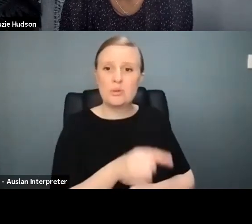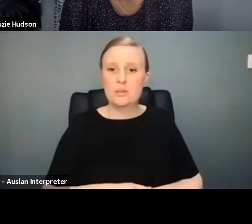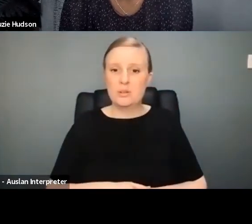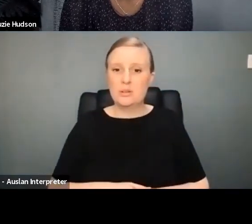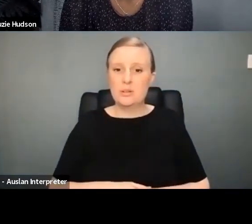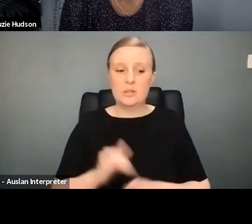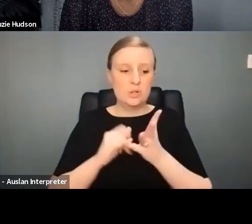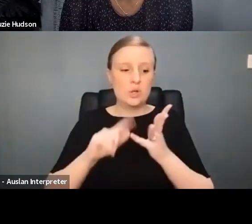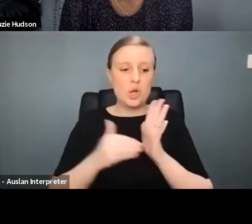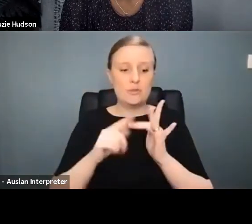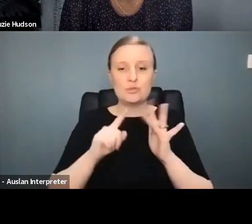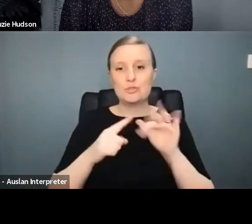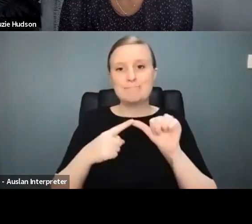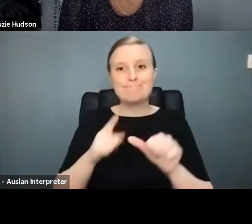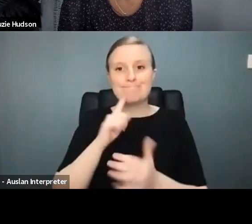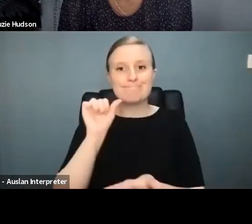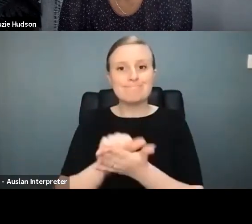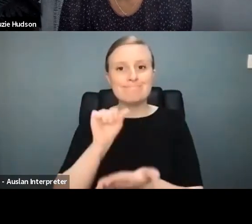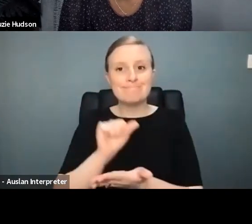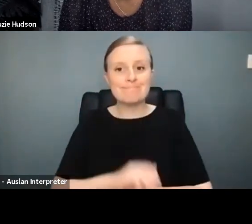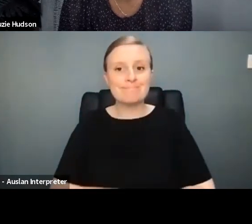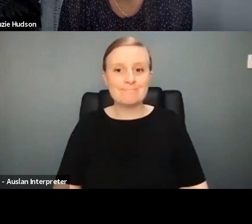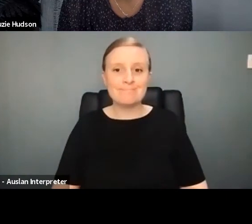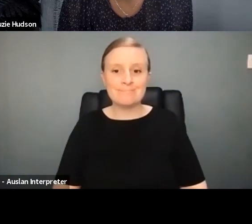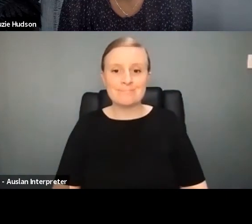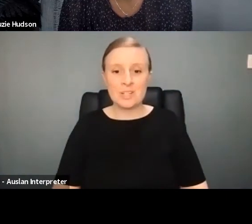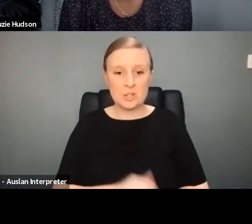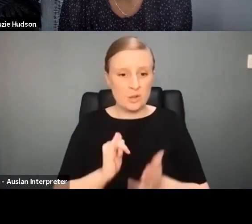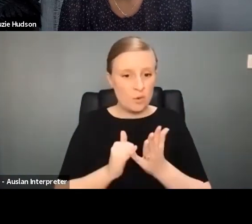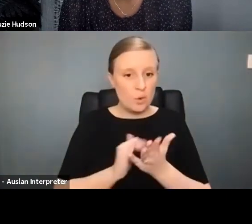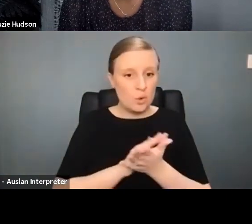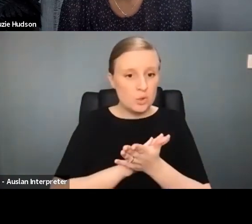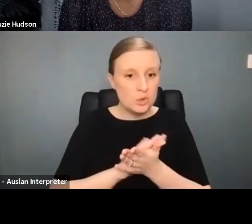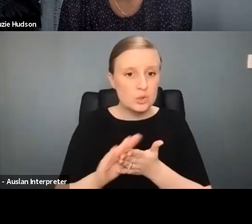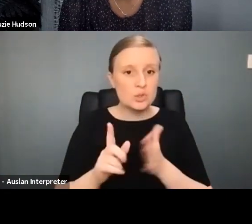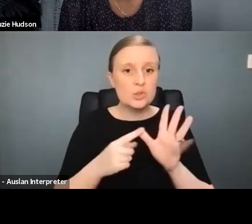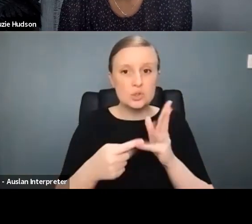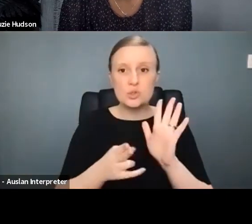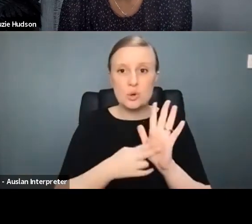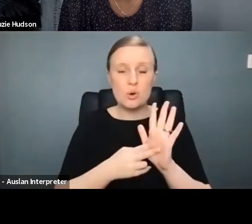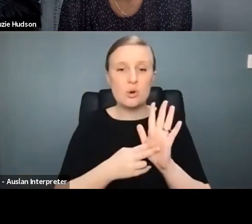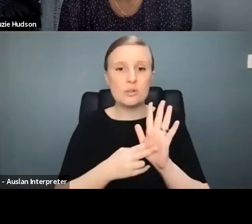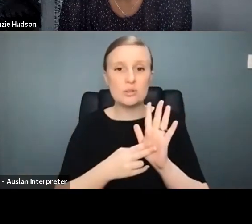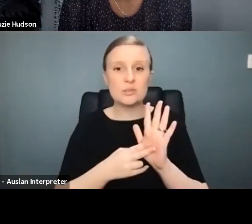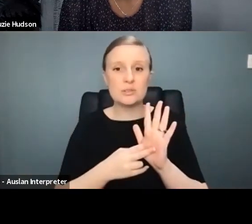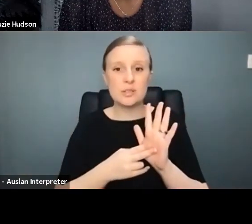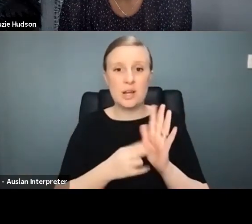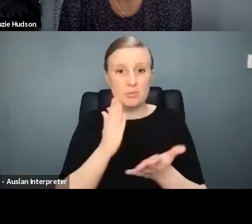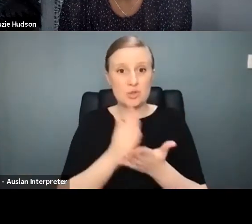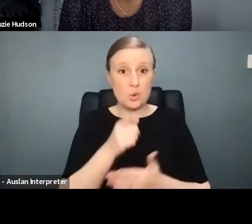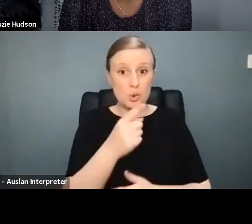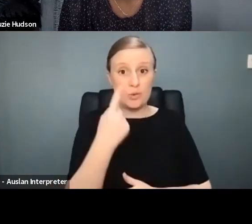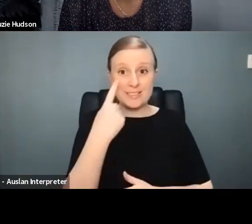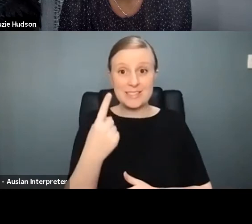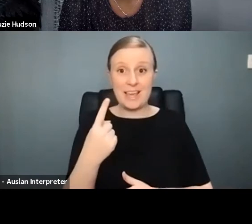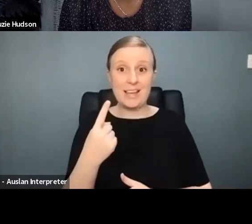quick to respond, and I know for probably yourself, you know, Sean, I'm not saying that there haven't been some challenging moments in